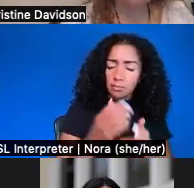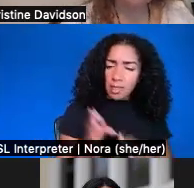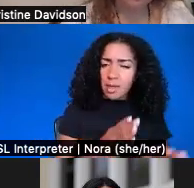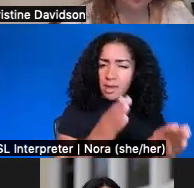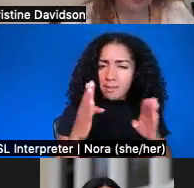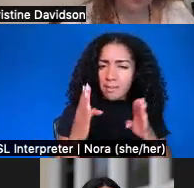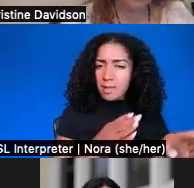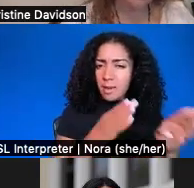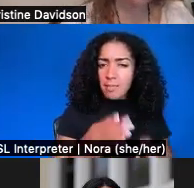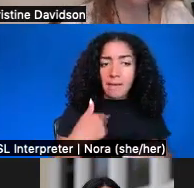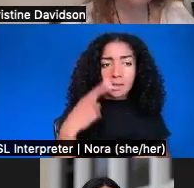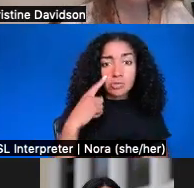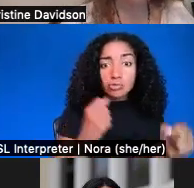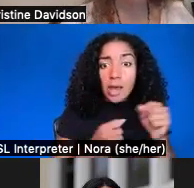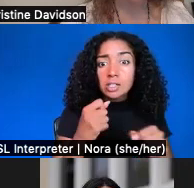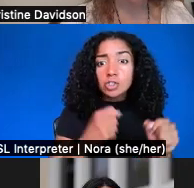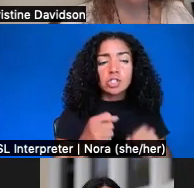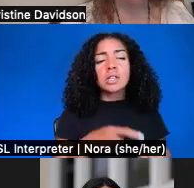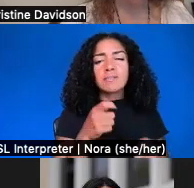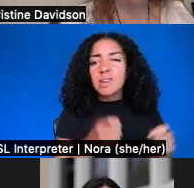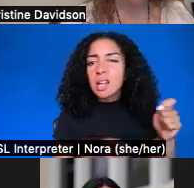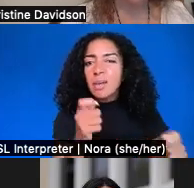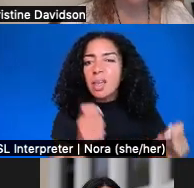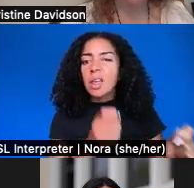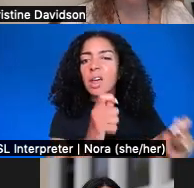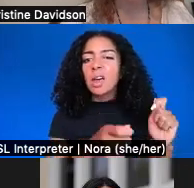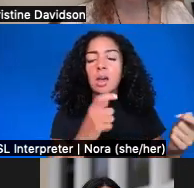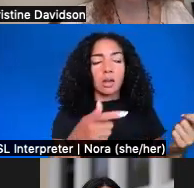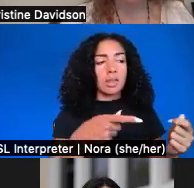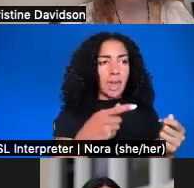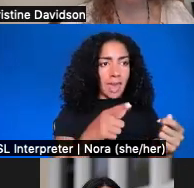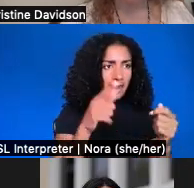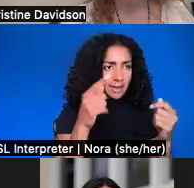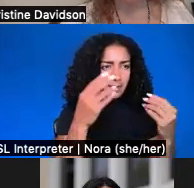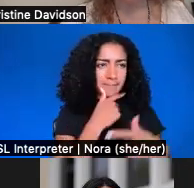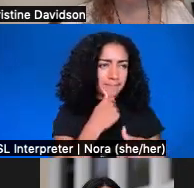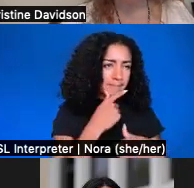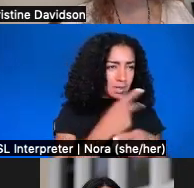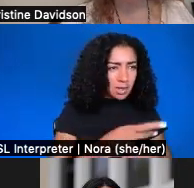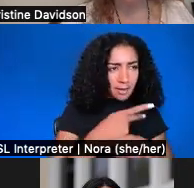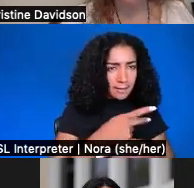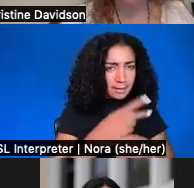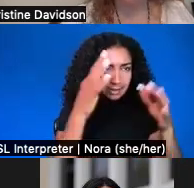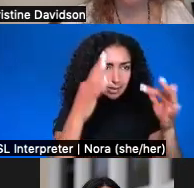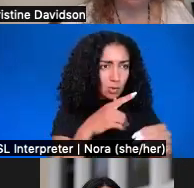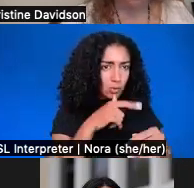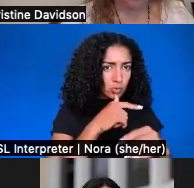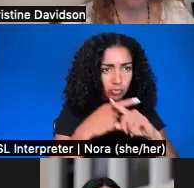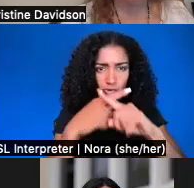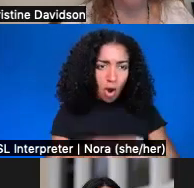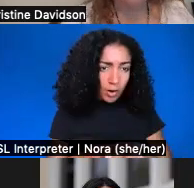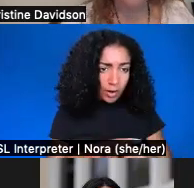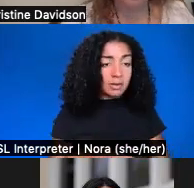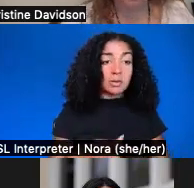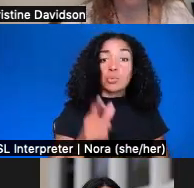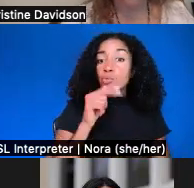strategic, they're making choices on who they target, right? And they're going to target somebody who they